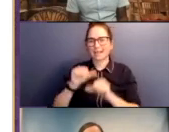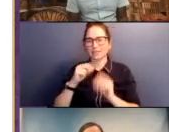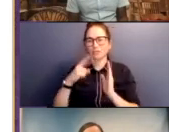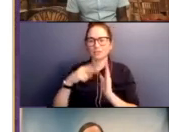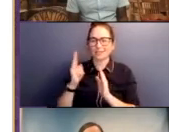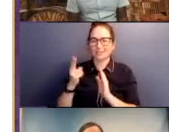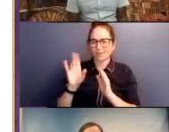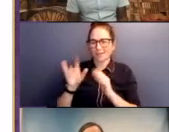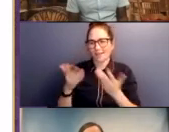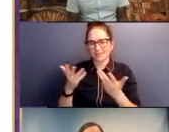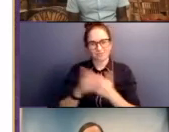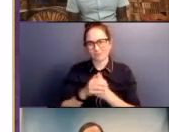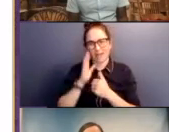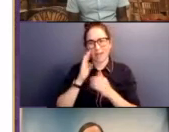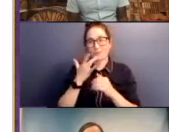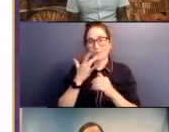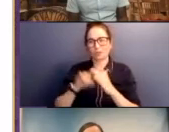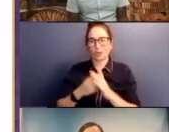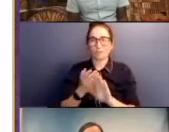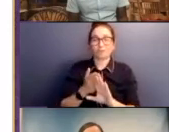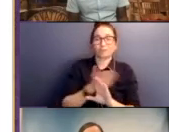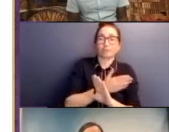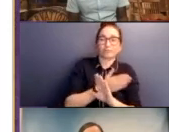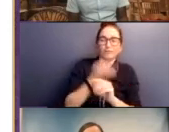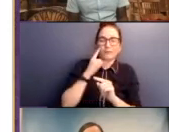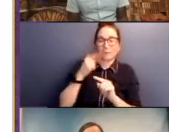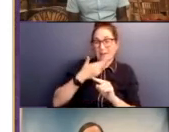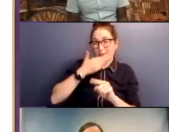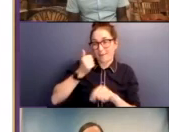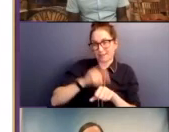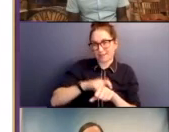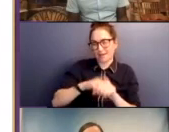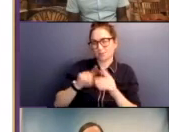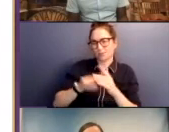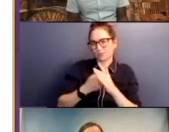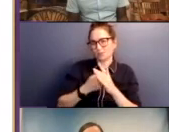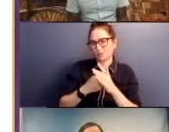et cetera. So that is the best time for me to begin with the kids.